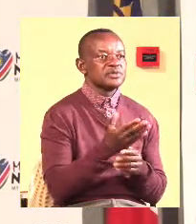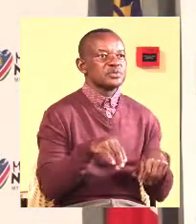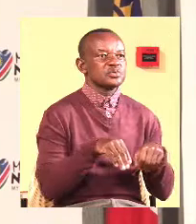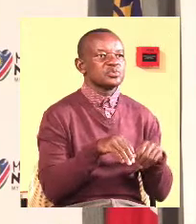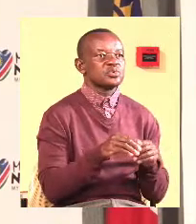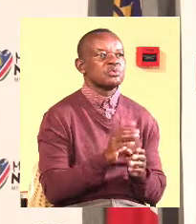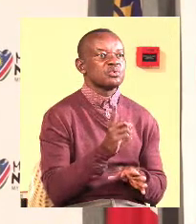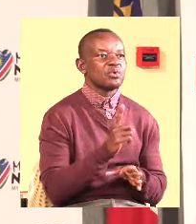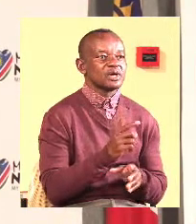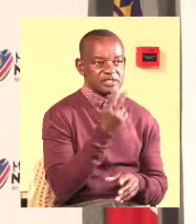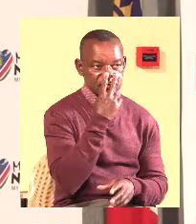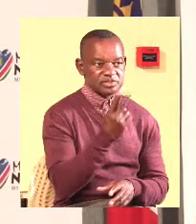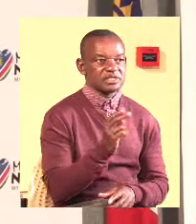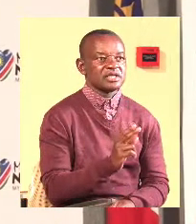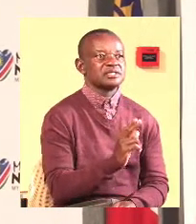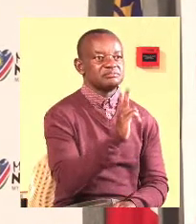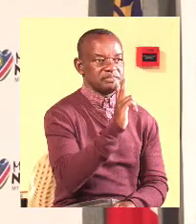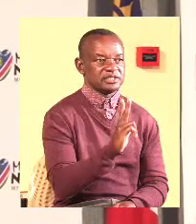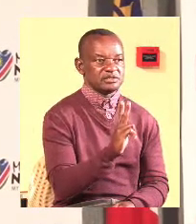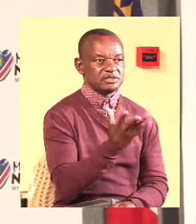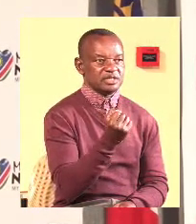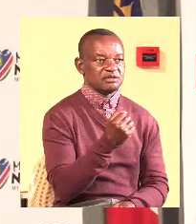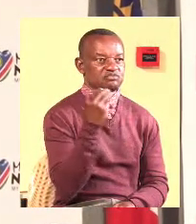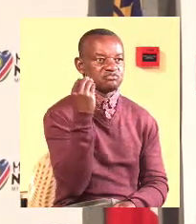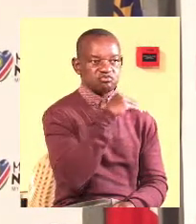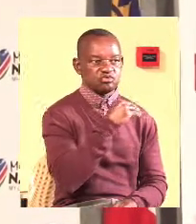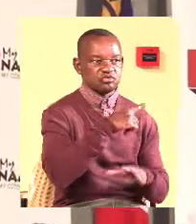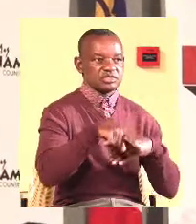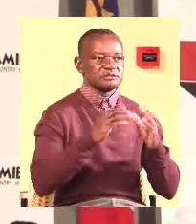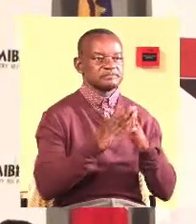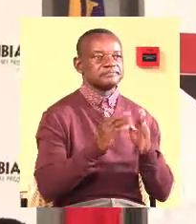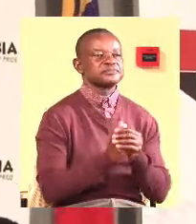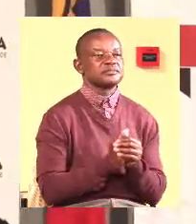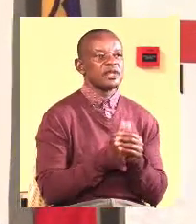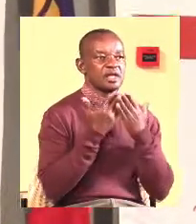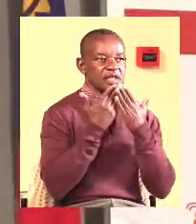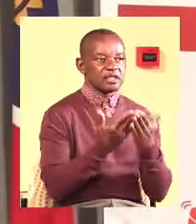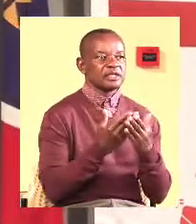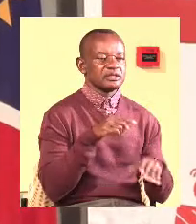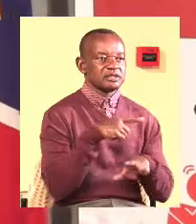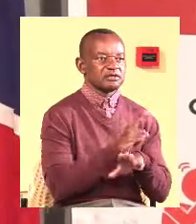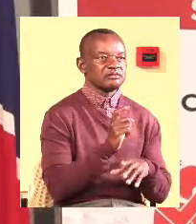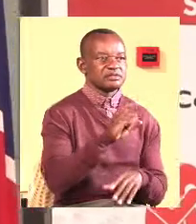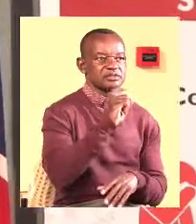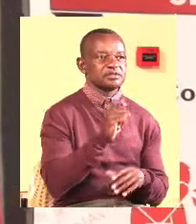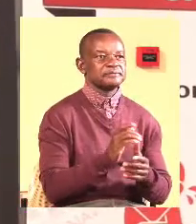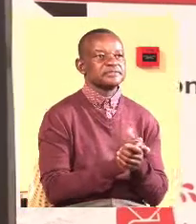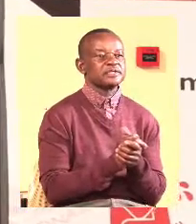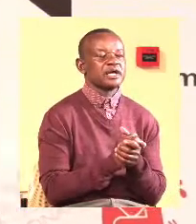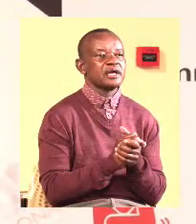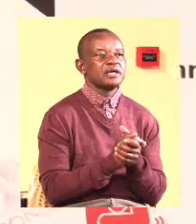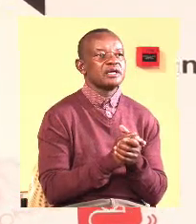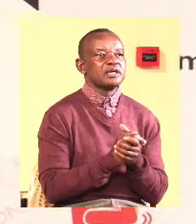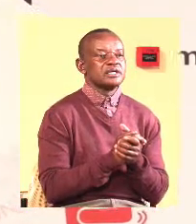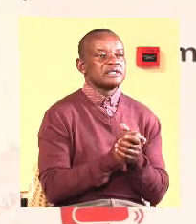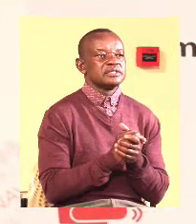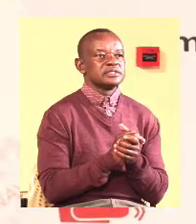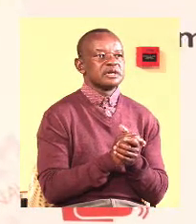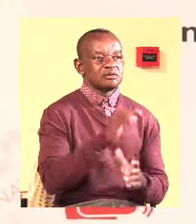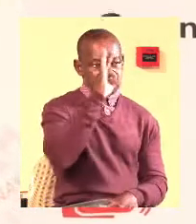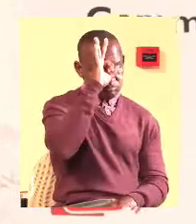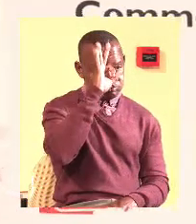Thank you very much for the question. Maybe to touch on the first one that has to do with community relations. Yes, like